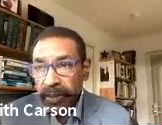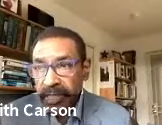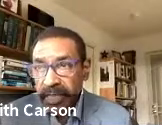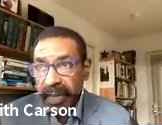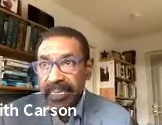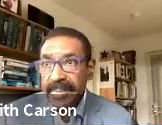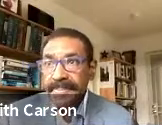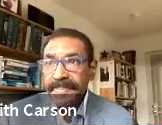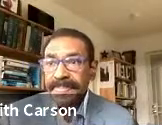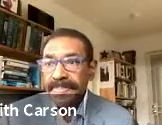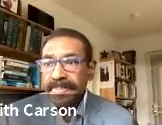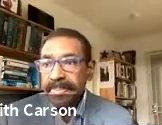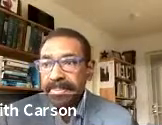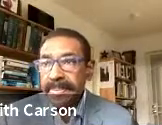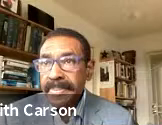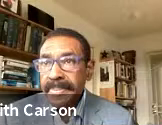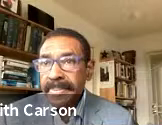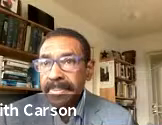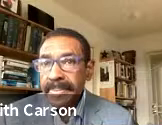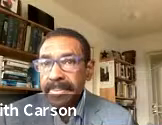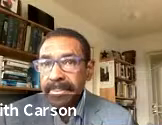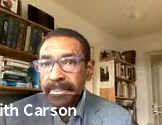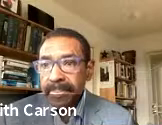to be with us tonight.